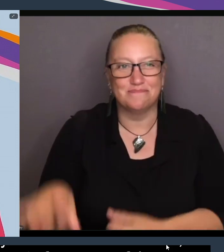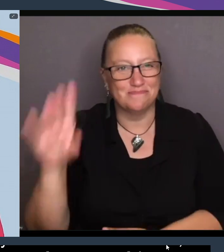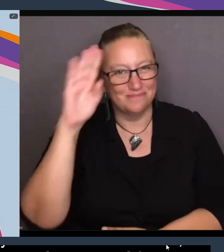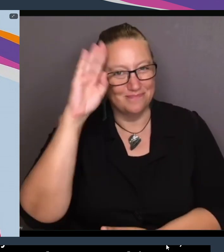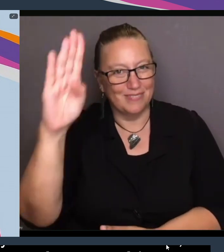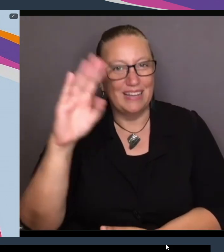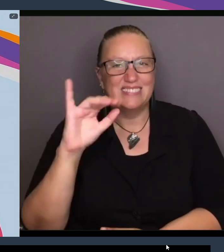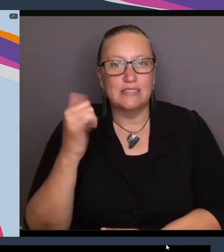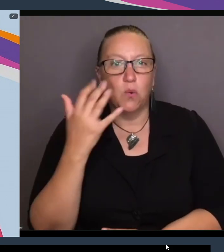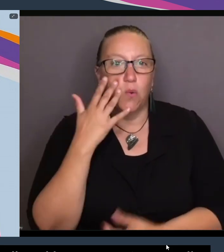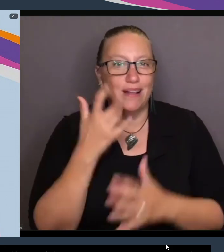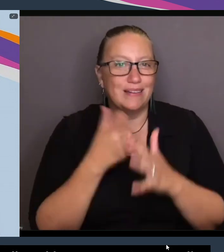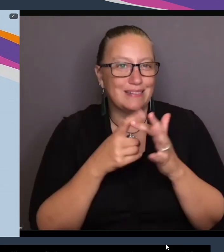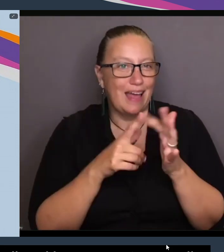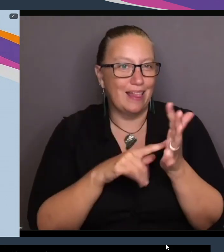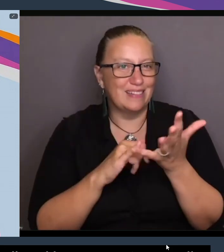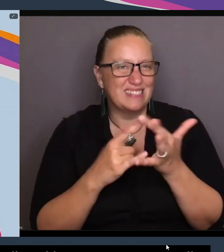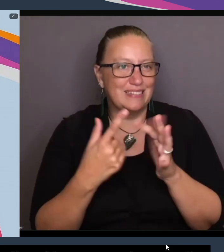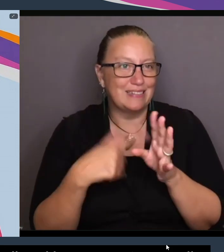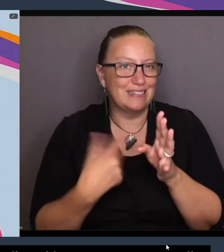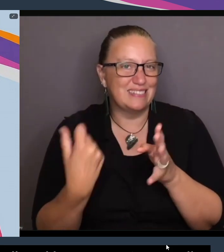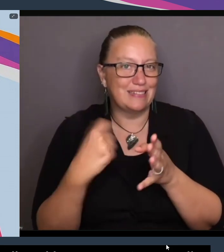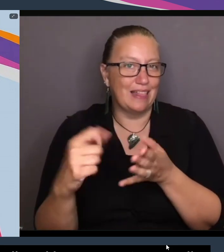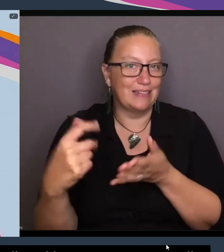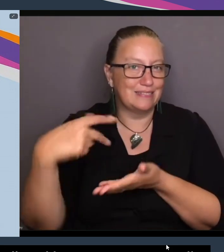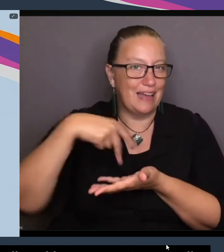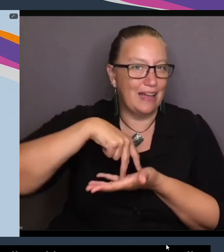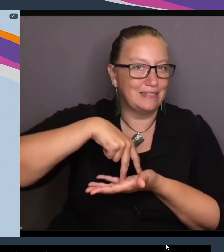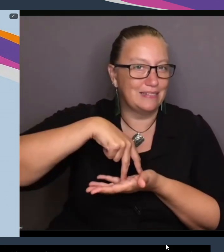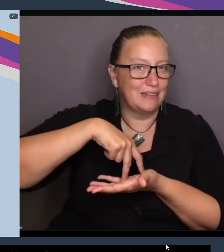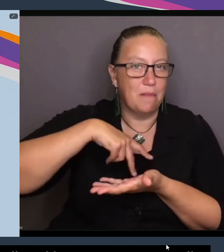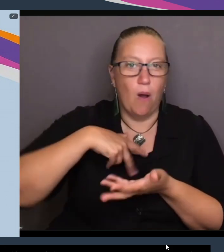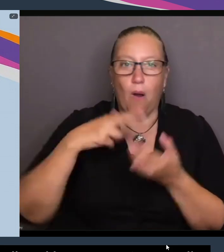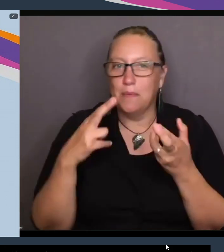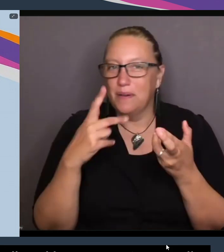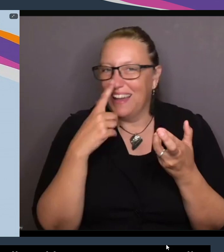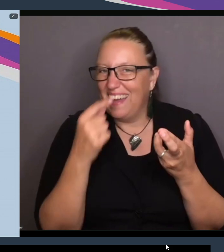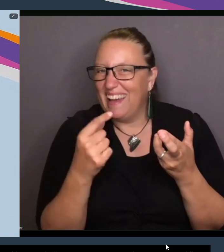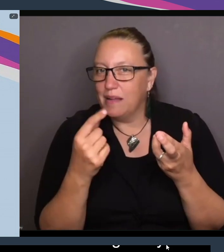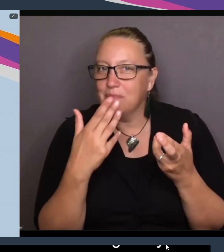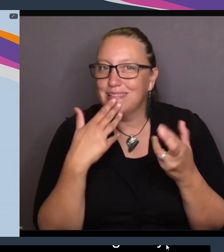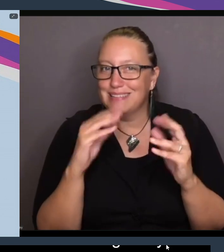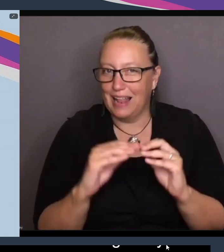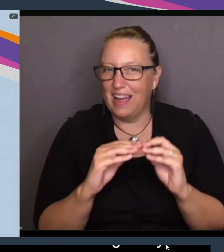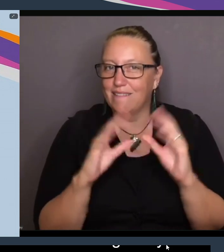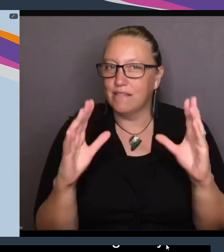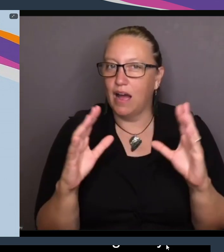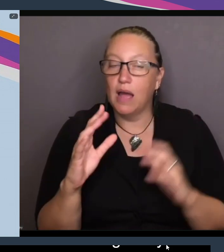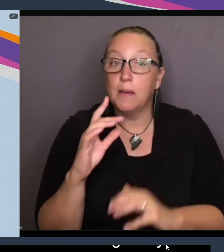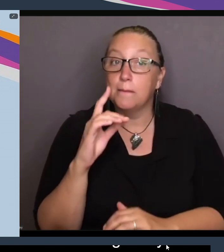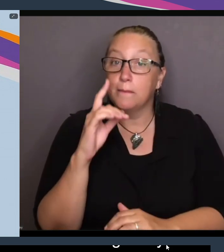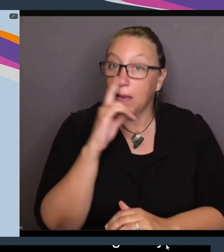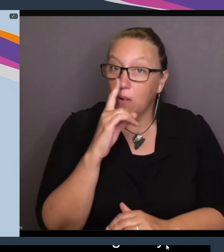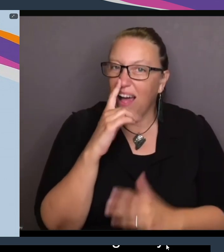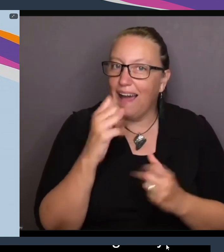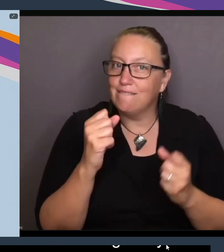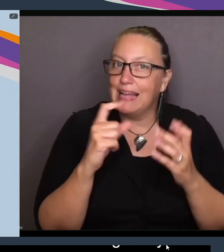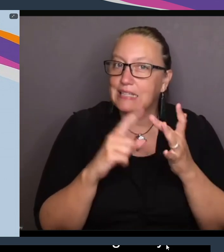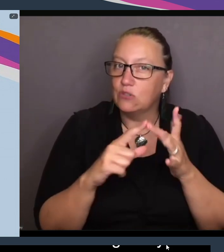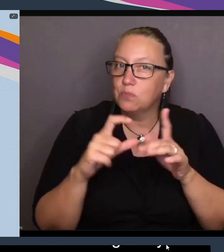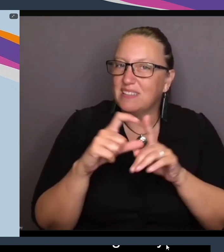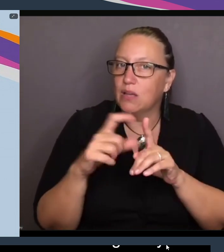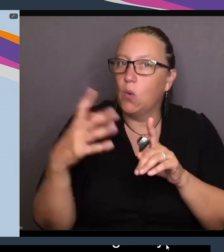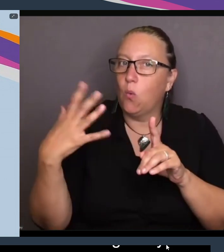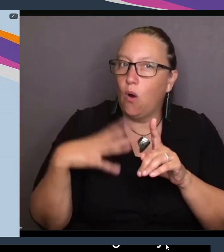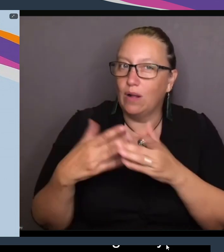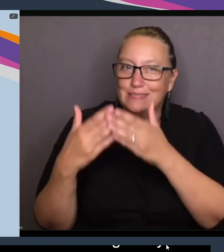while Kelsey's still on her feet, I was hoping she could clarify what support is available for people with intellectual disability who